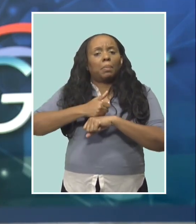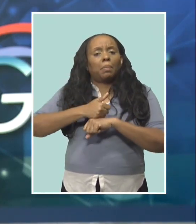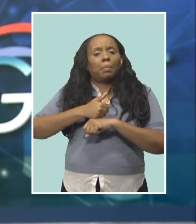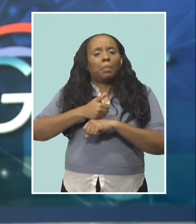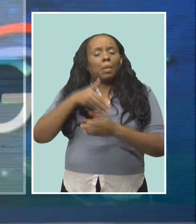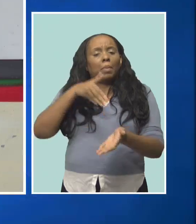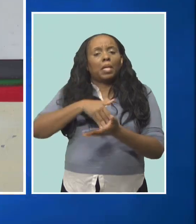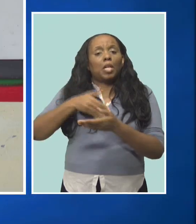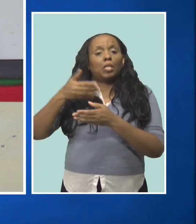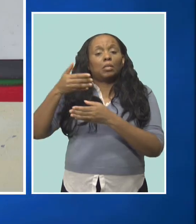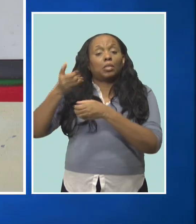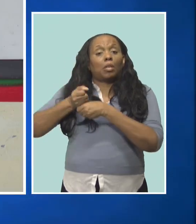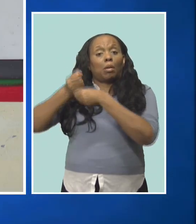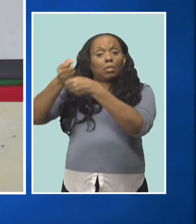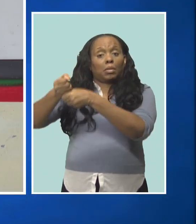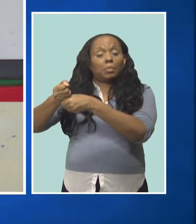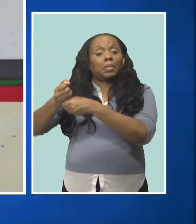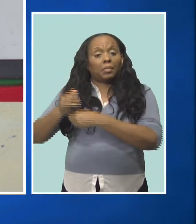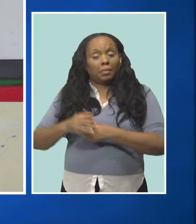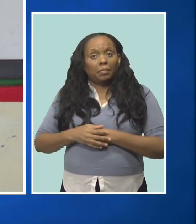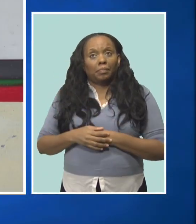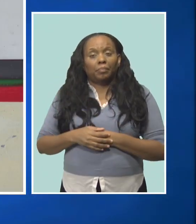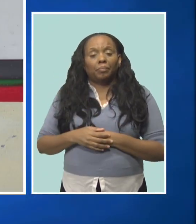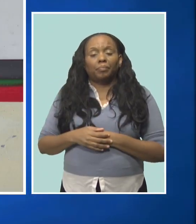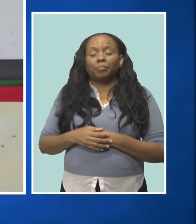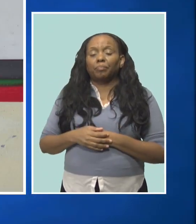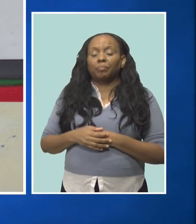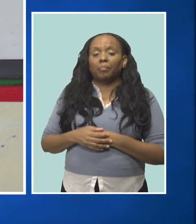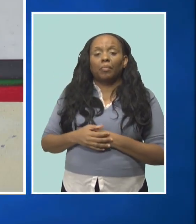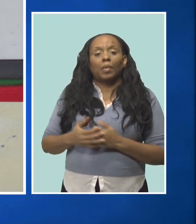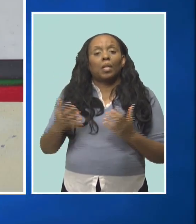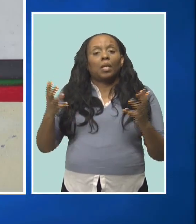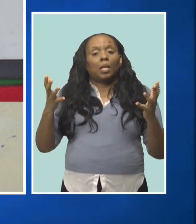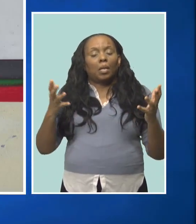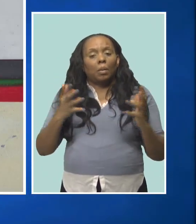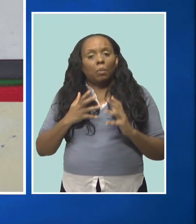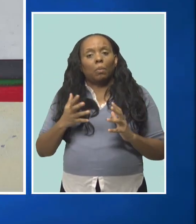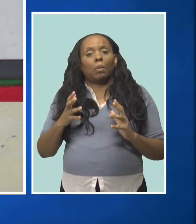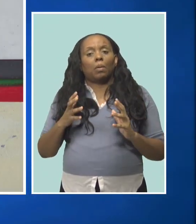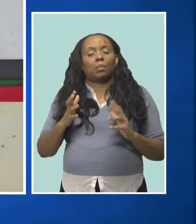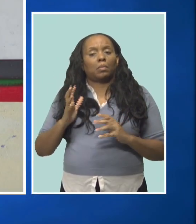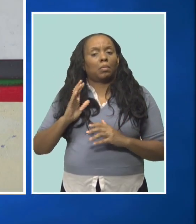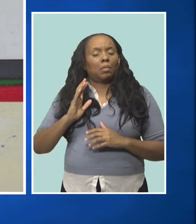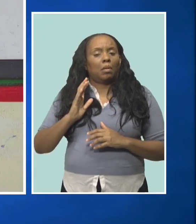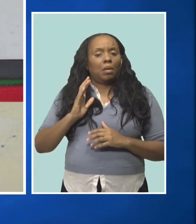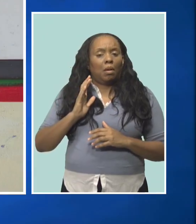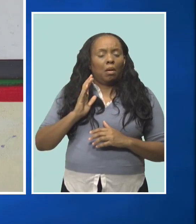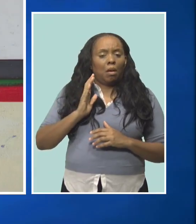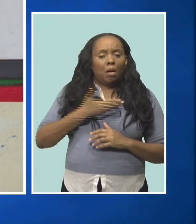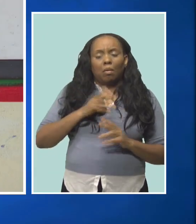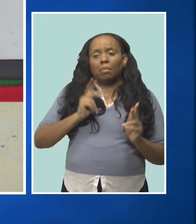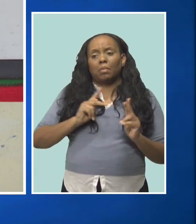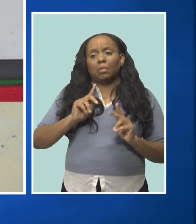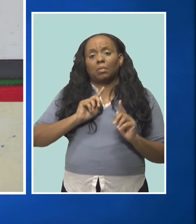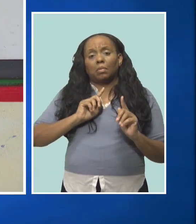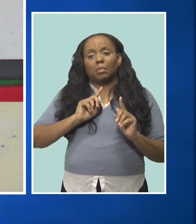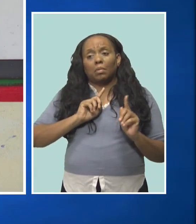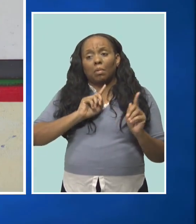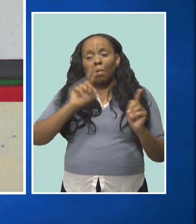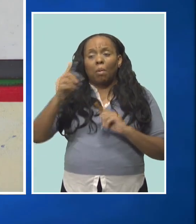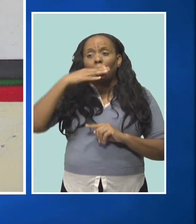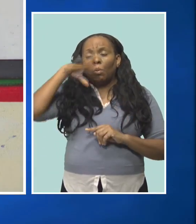nationals, so that they can return to our region and help our people. So that this is also a very,